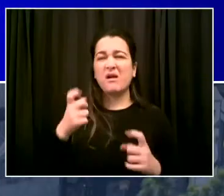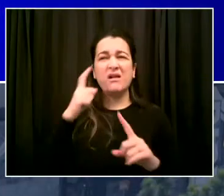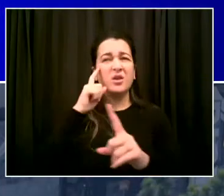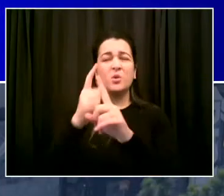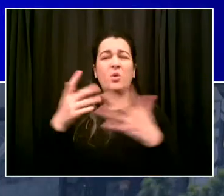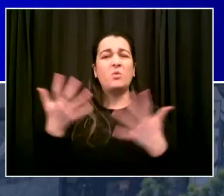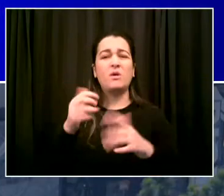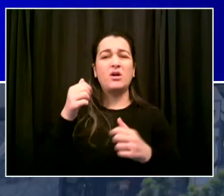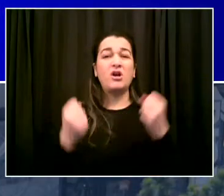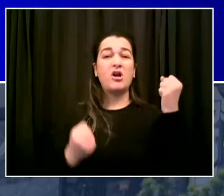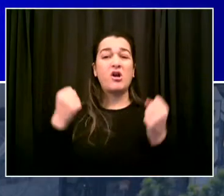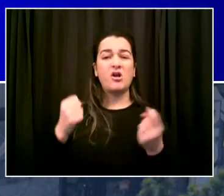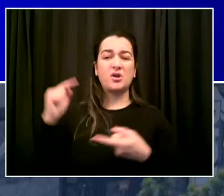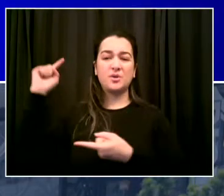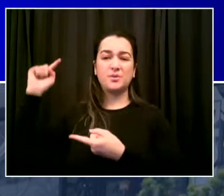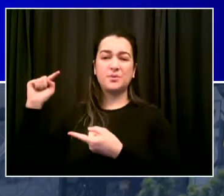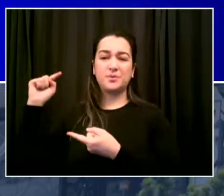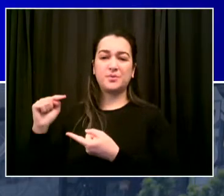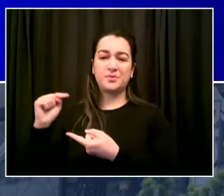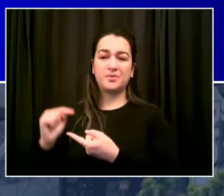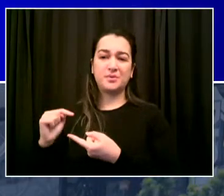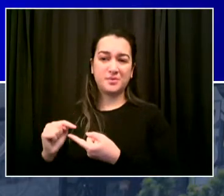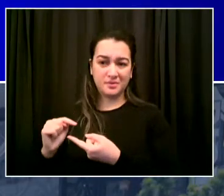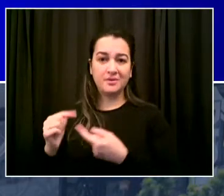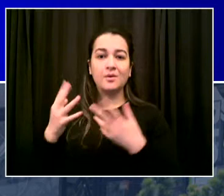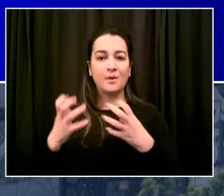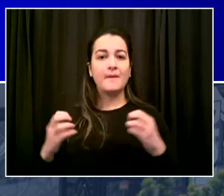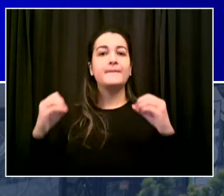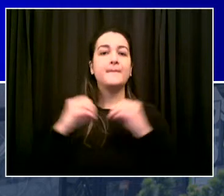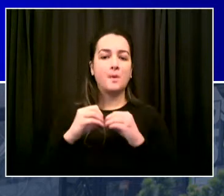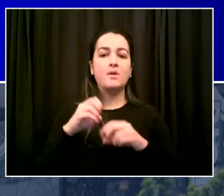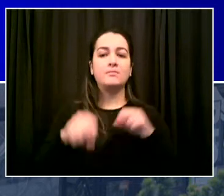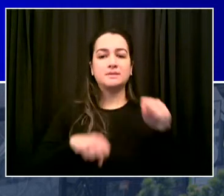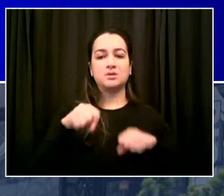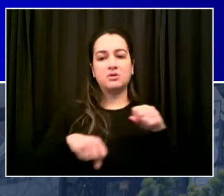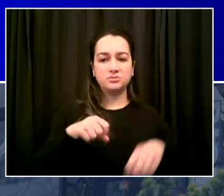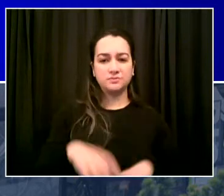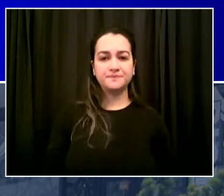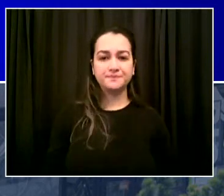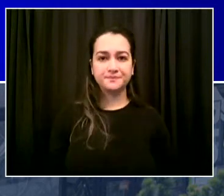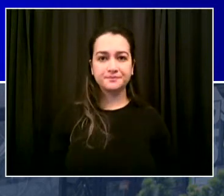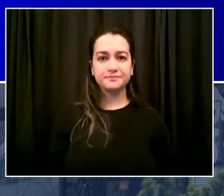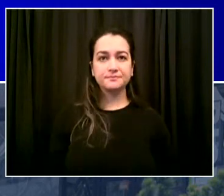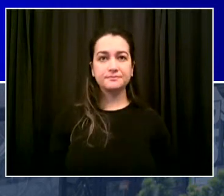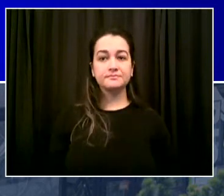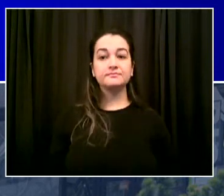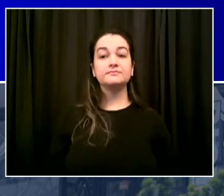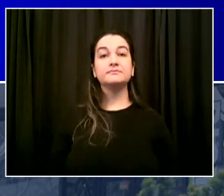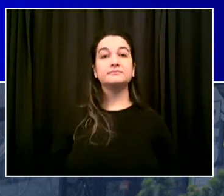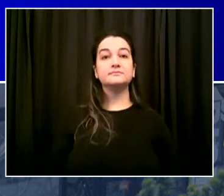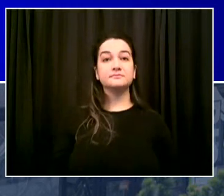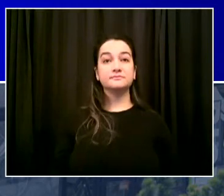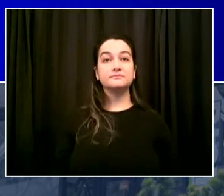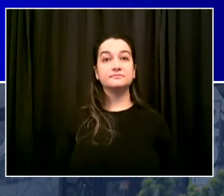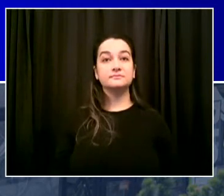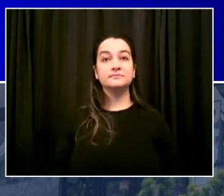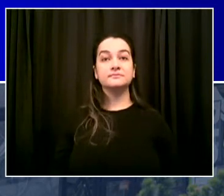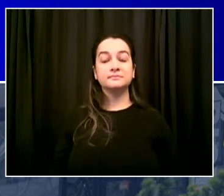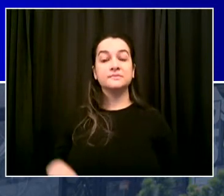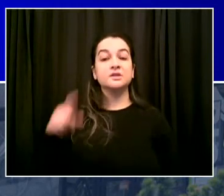10,000 new bike parking racks around the city. Let me repeat. We're going to